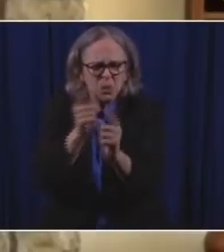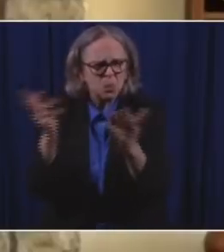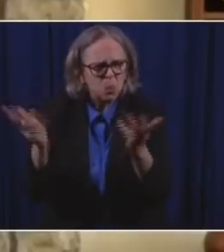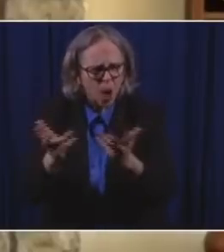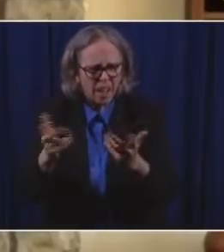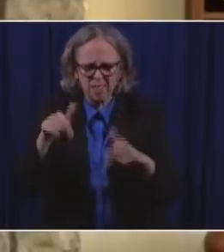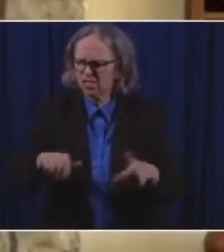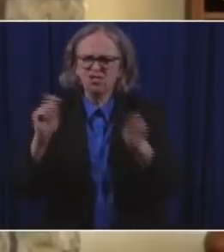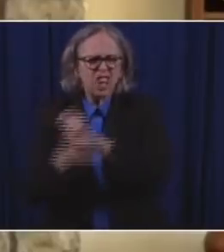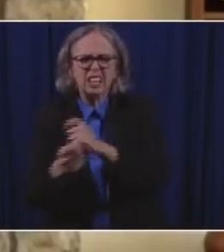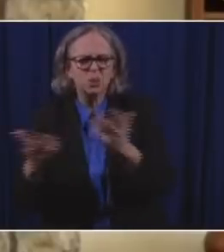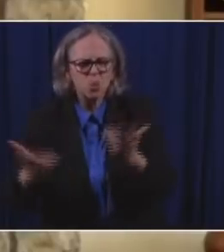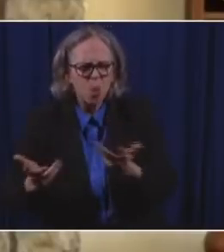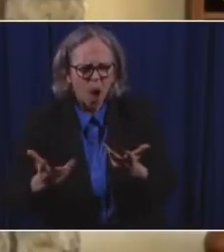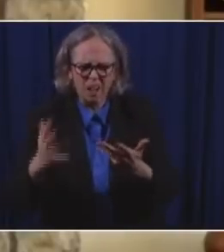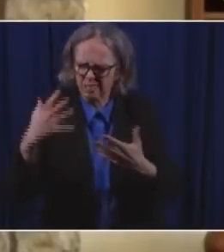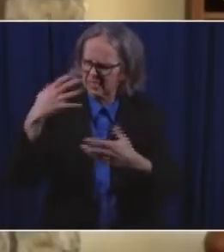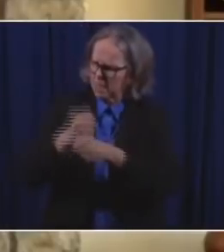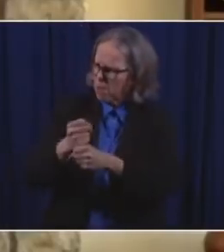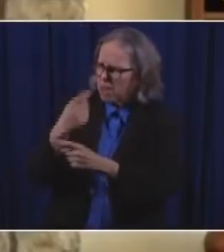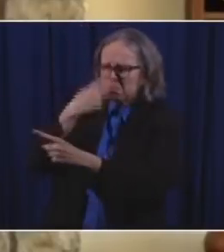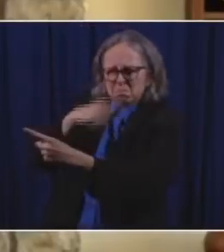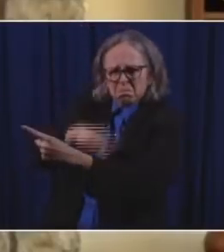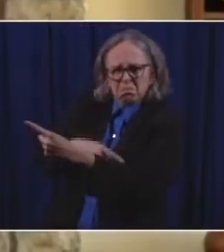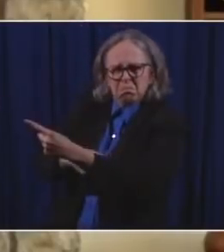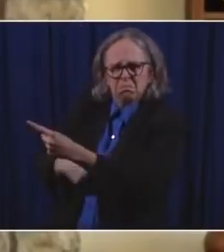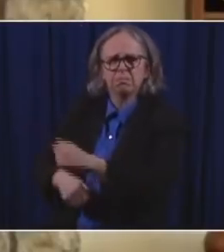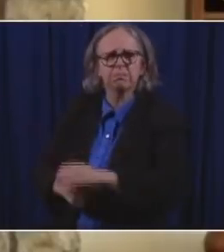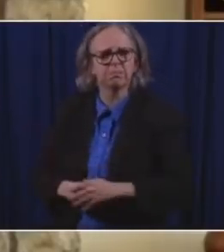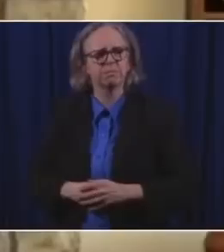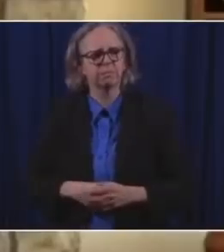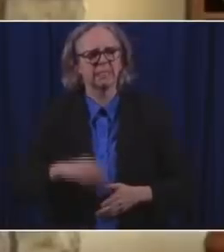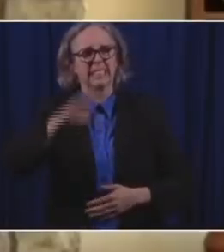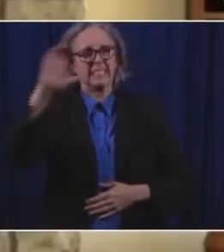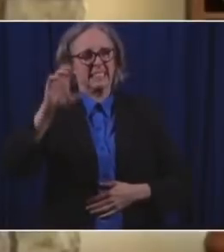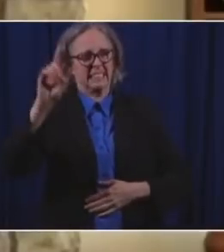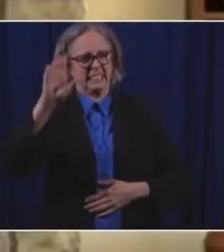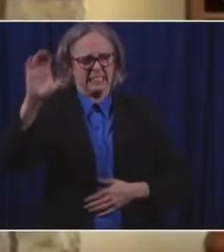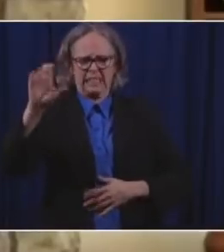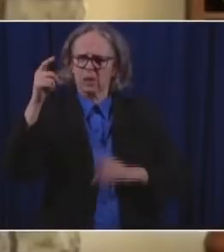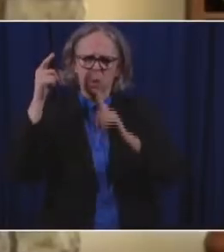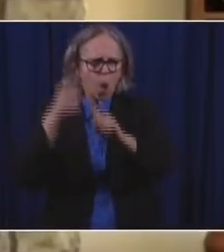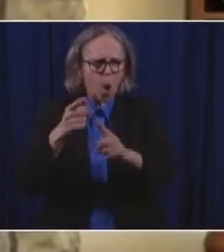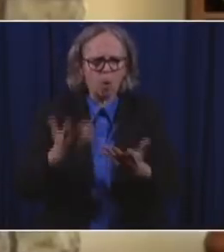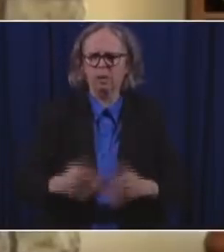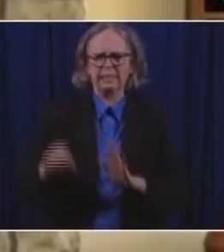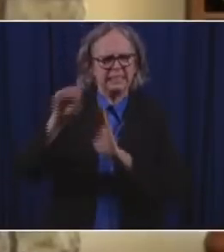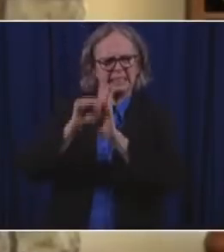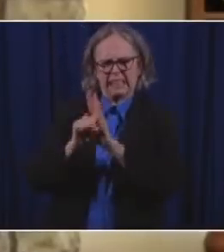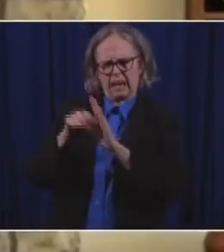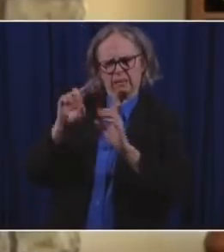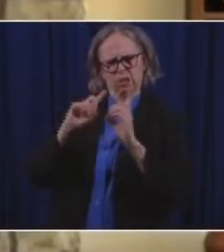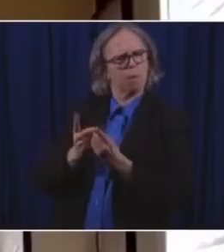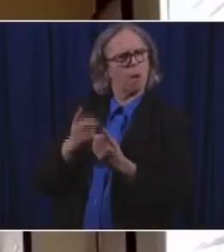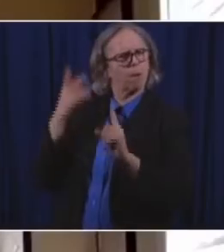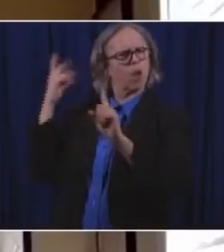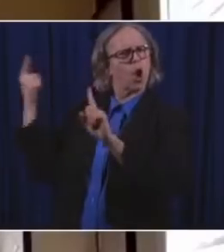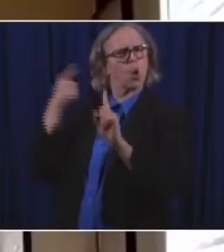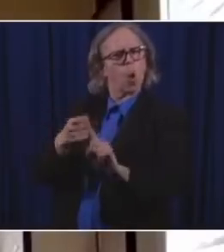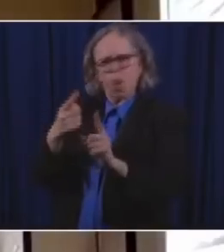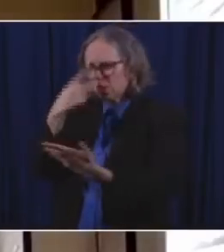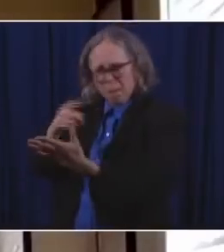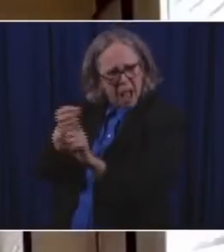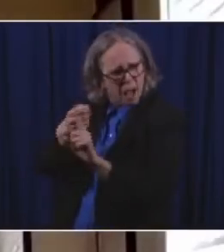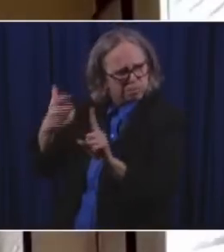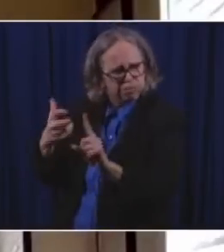change. What does CDC hope to accomplish? What does the state health department hope to accomplish? Thank you, Governor.